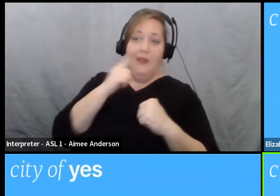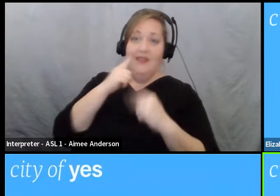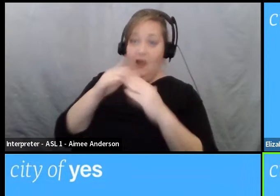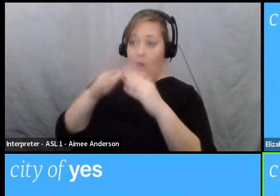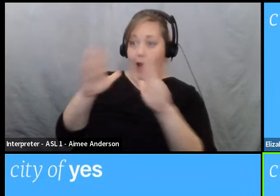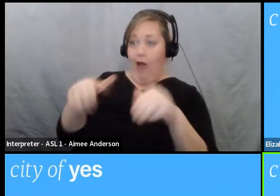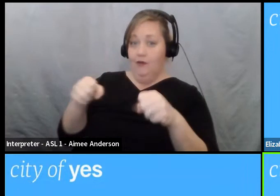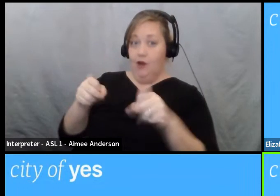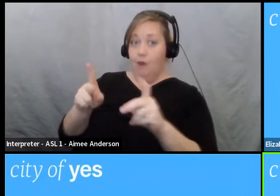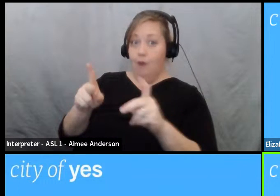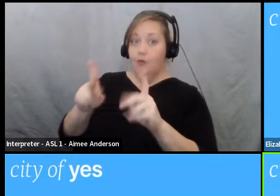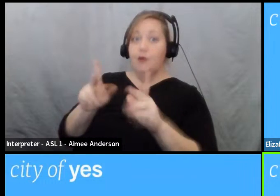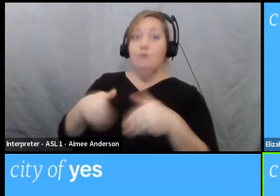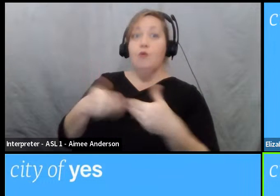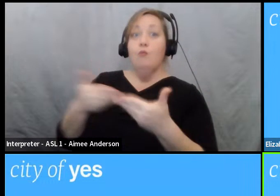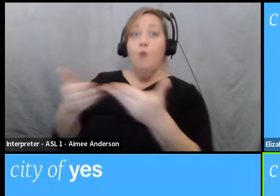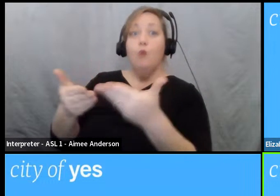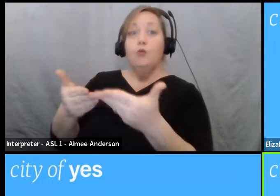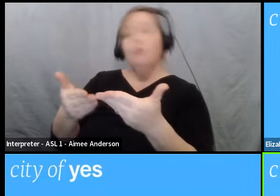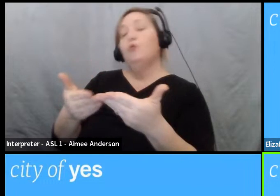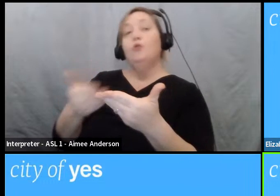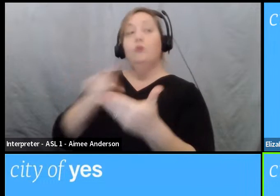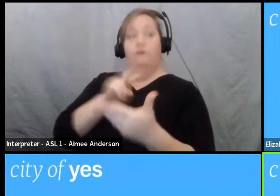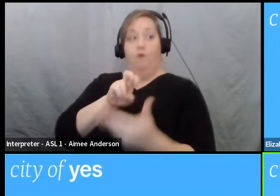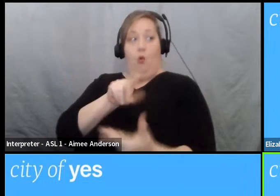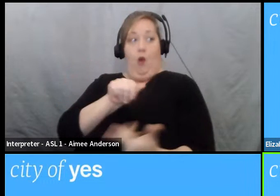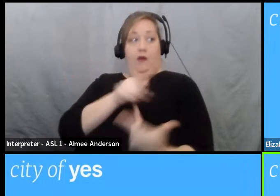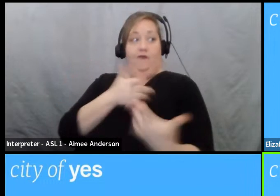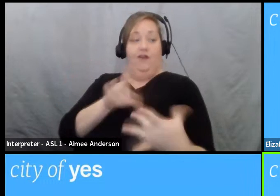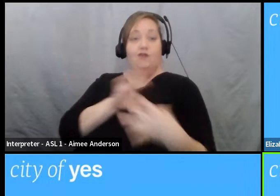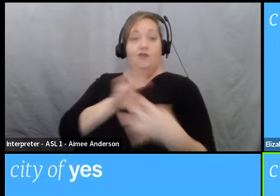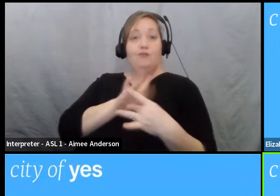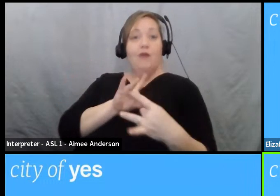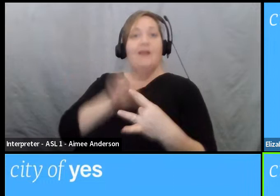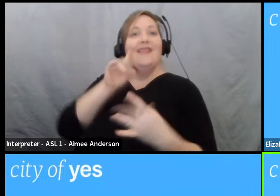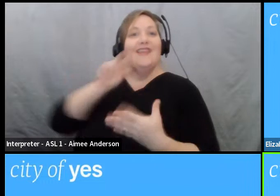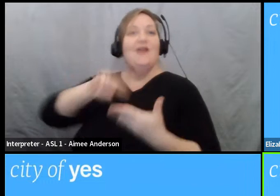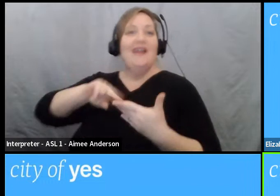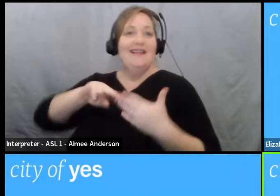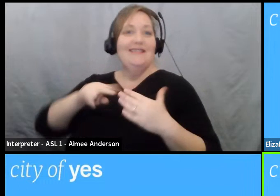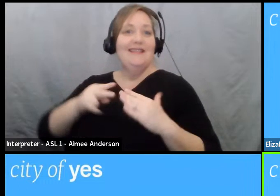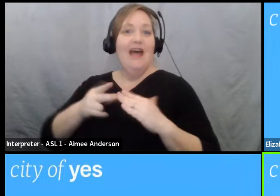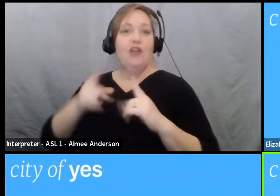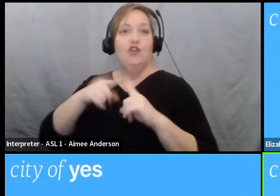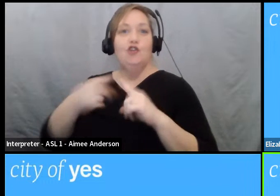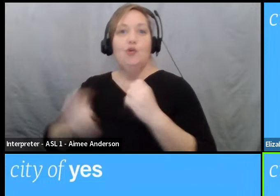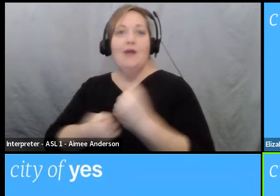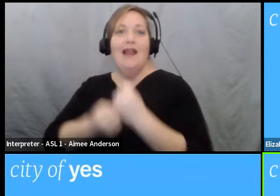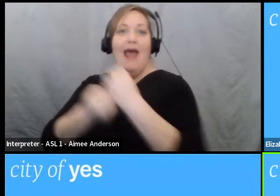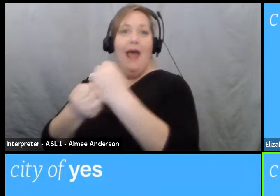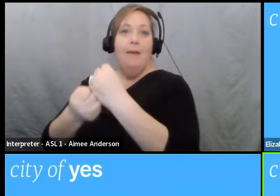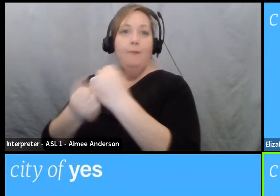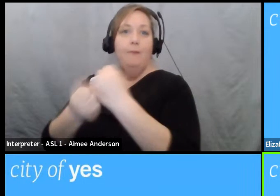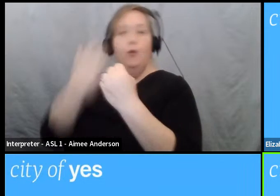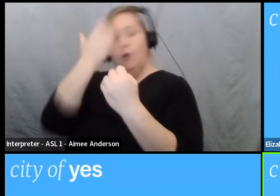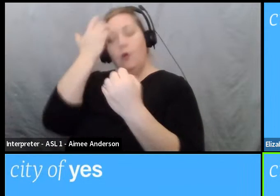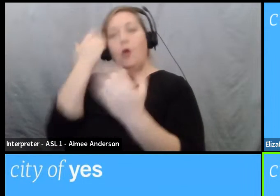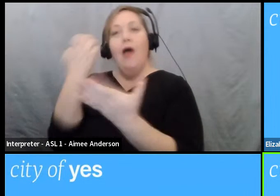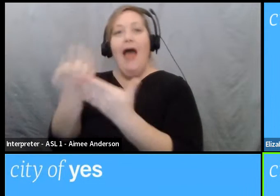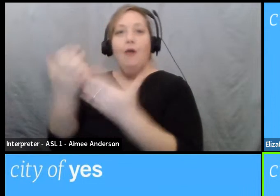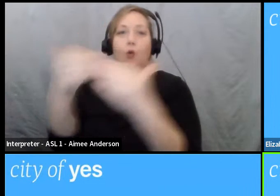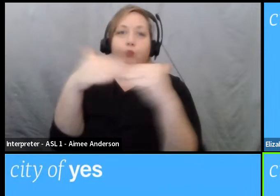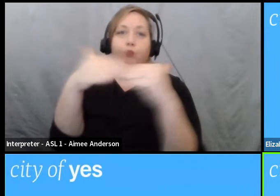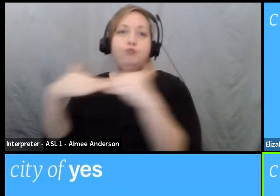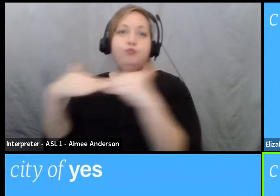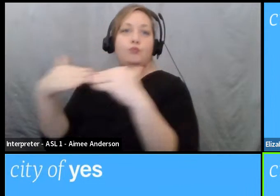housing opportunity proposals, which, as Veronica said, they're intended to enable equitable development across the city